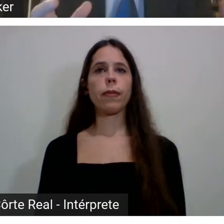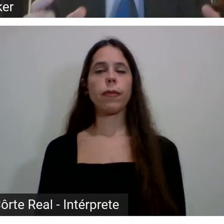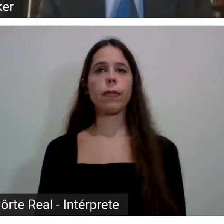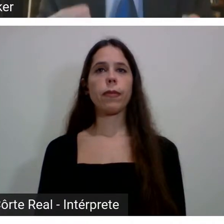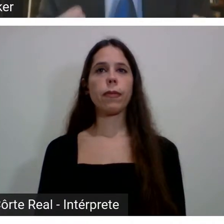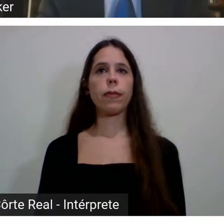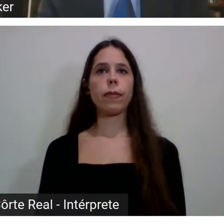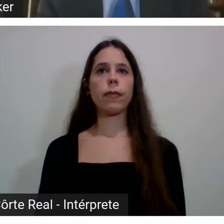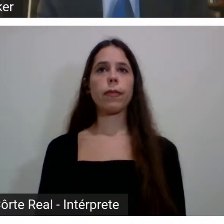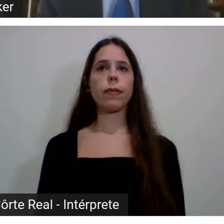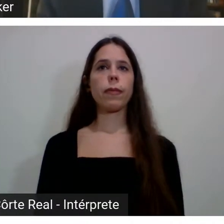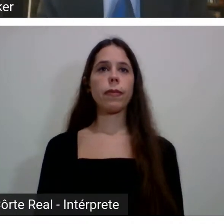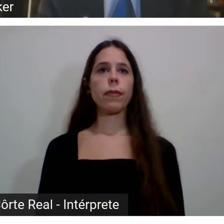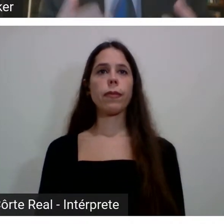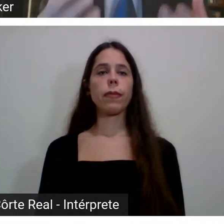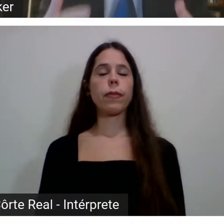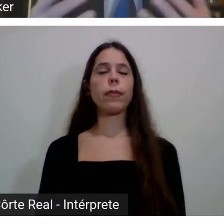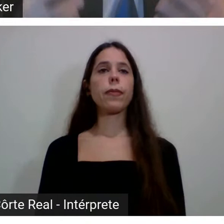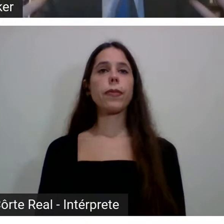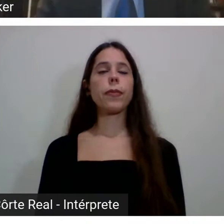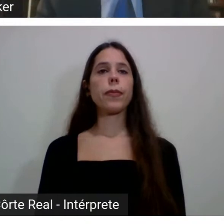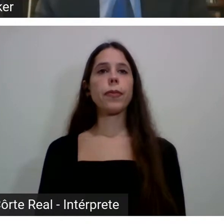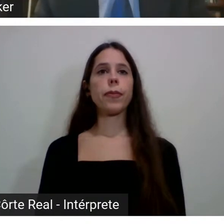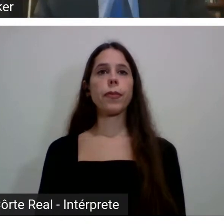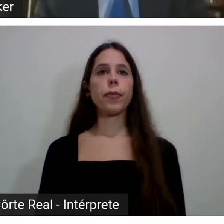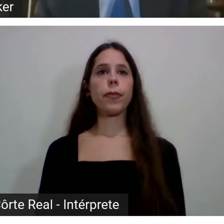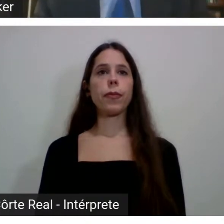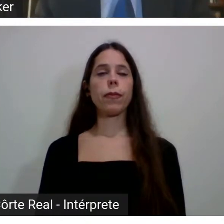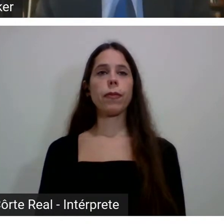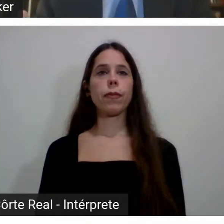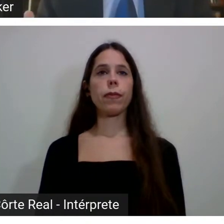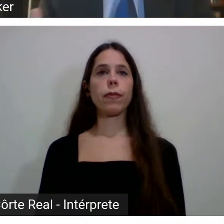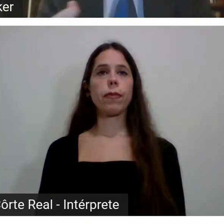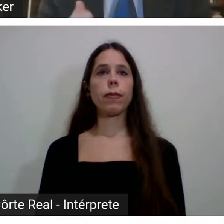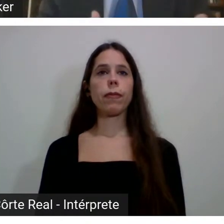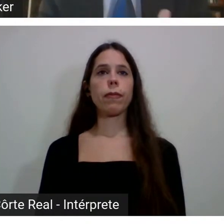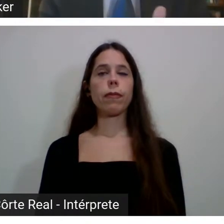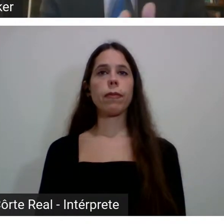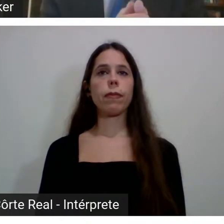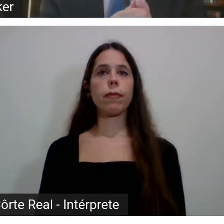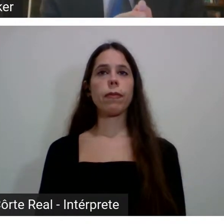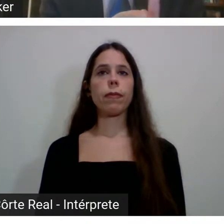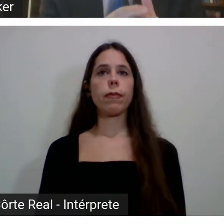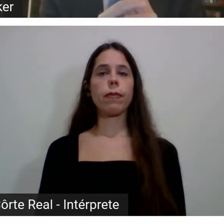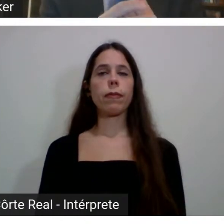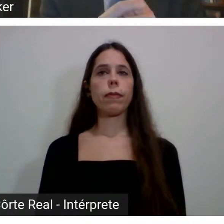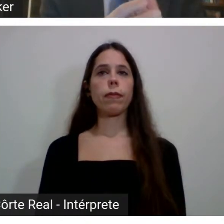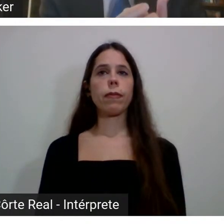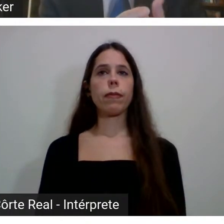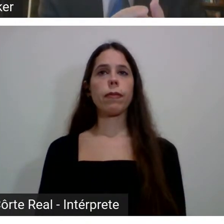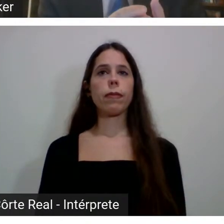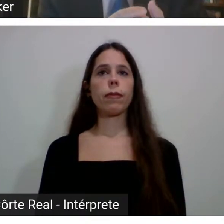disparities across the other districts in there. So it's really all over the place. Pennsylvania's